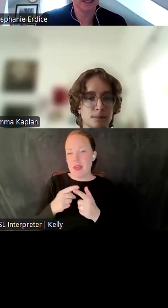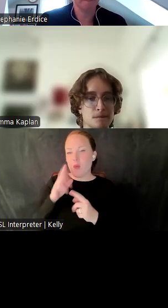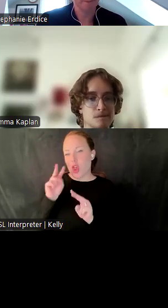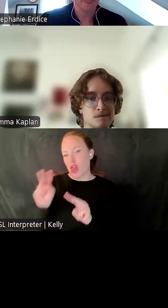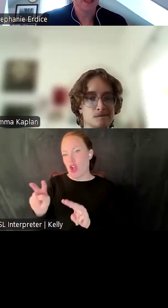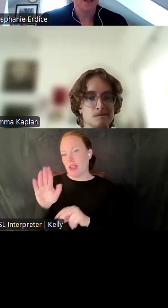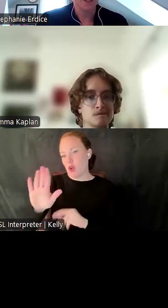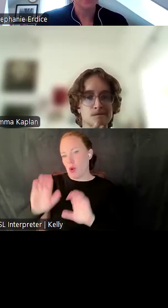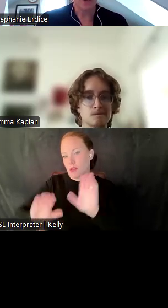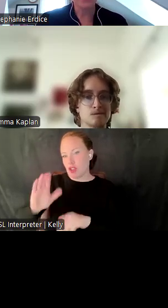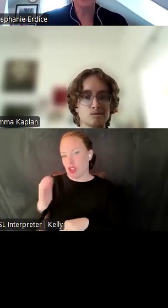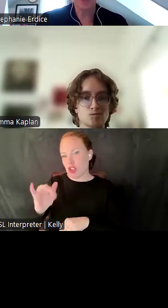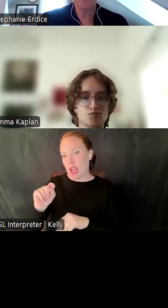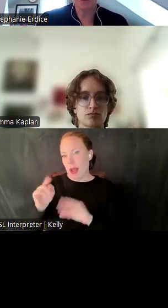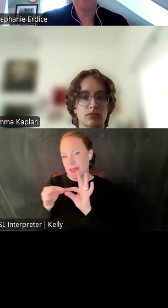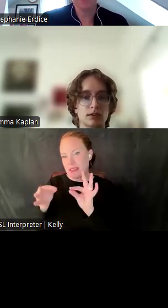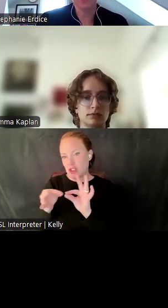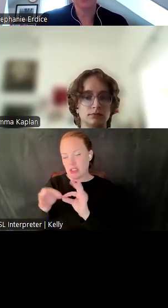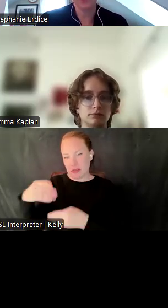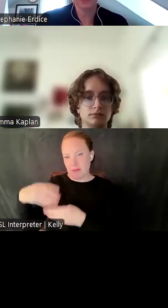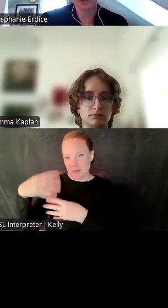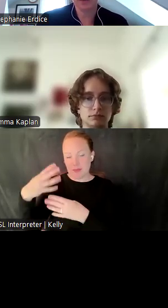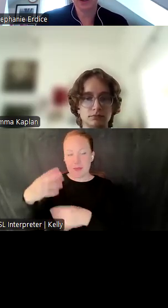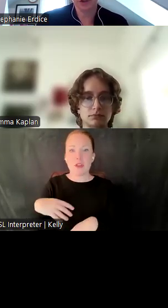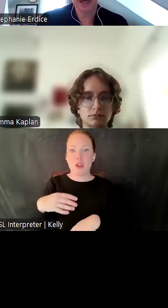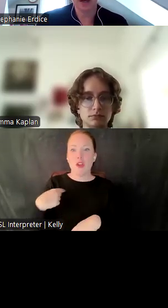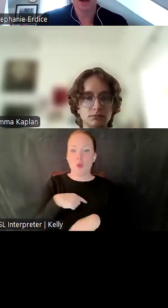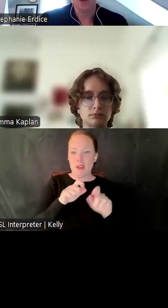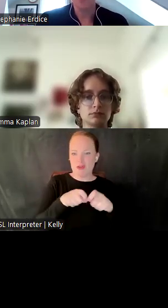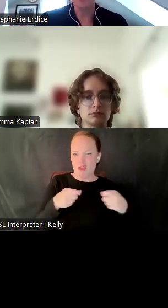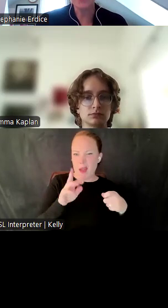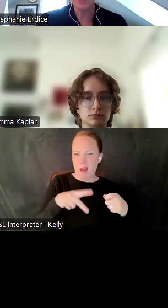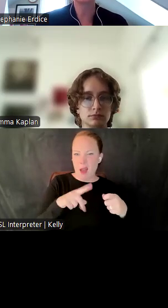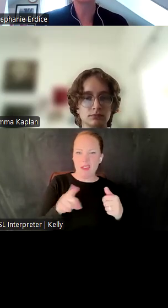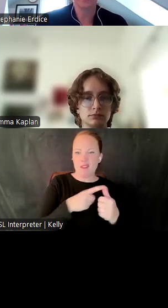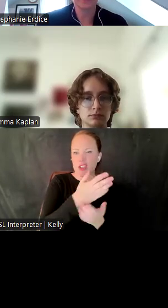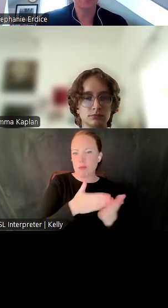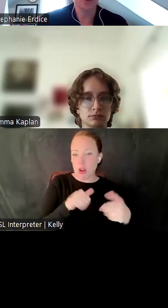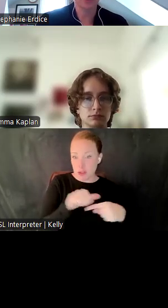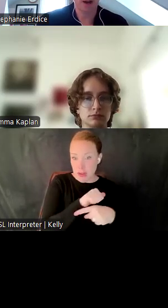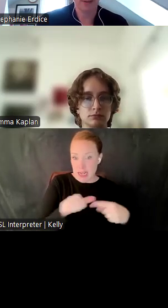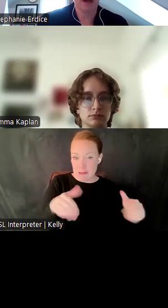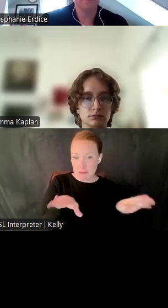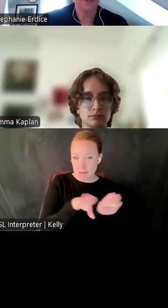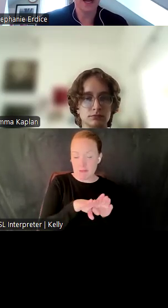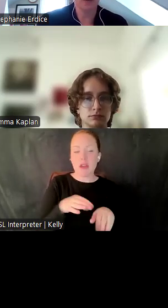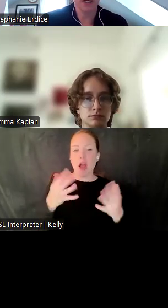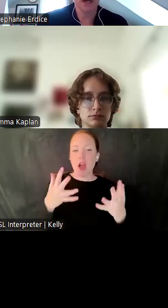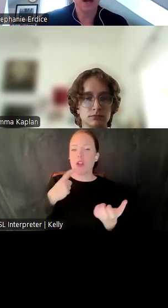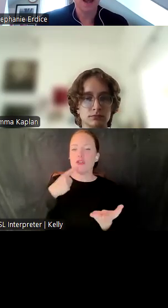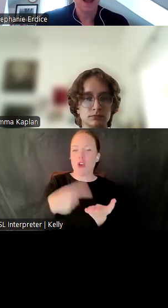have seen. So as we wrap up this first section of the training, we want to end with this very important topic